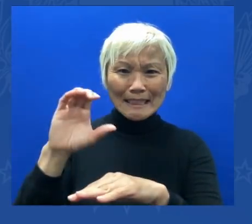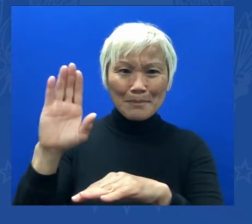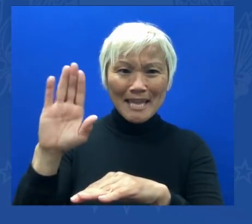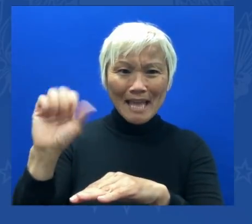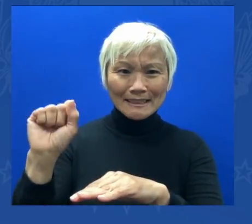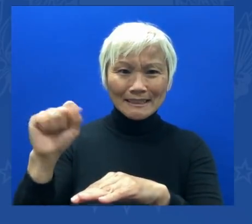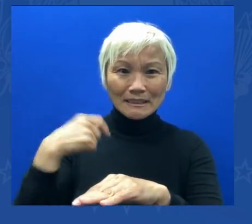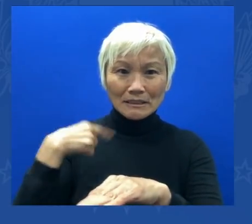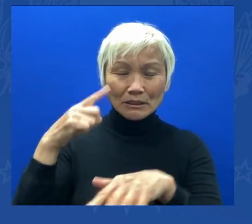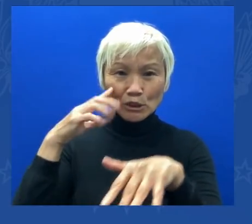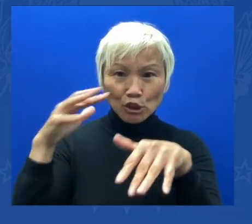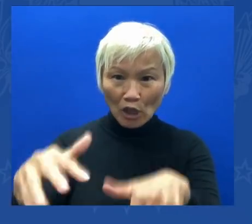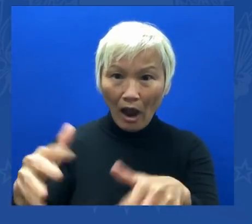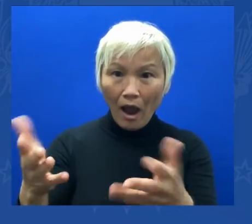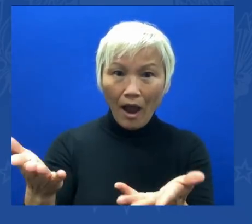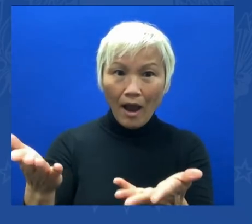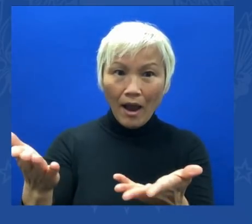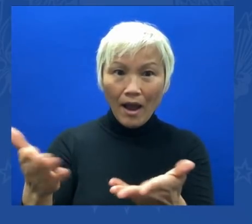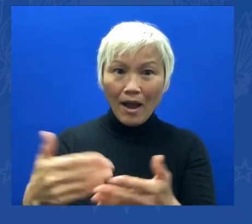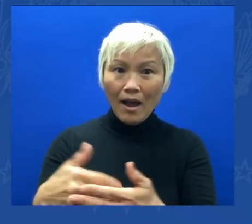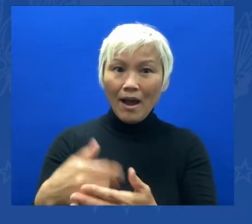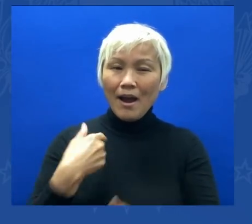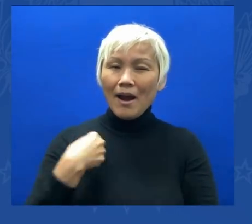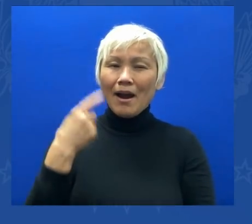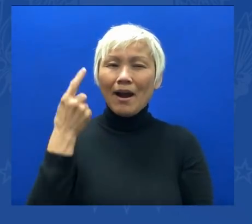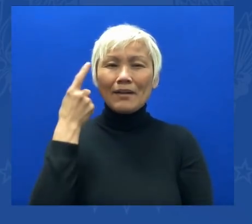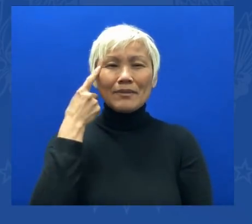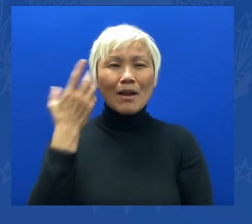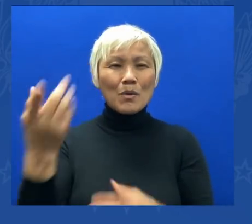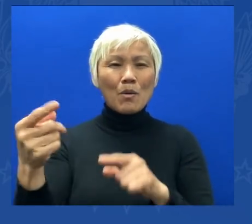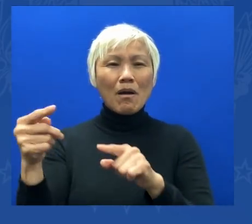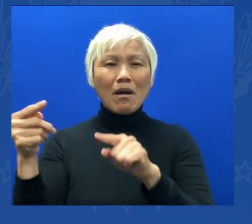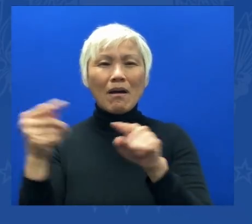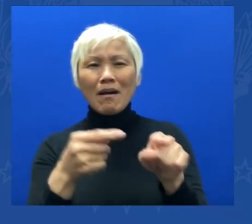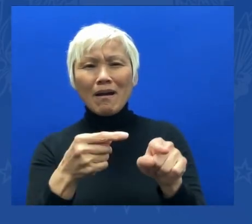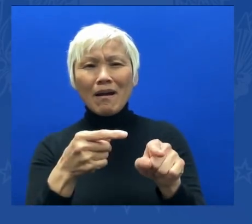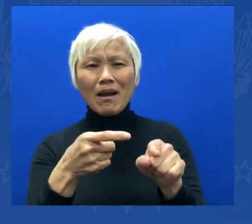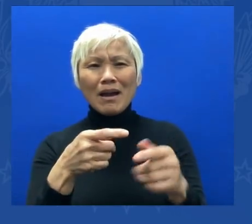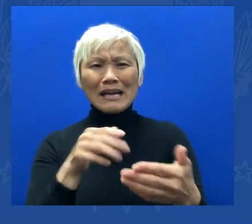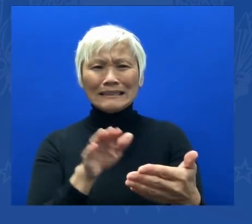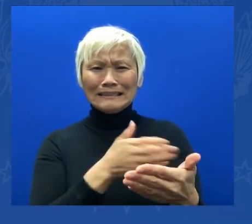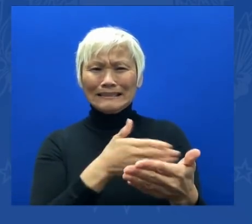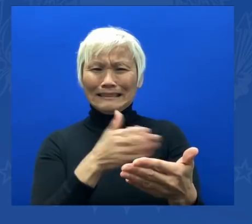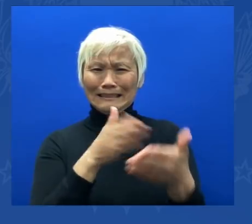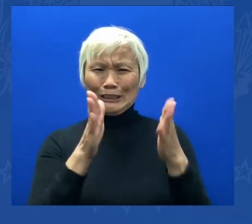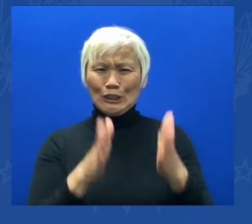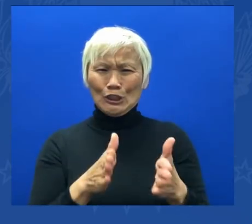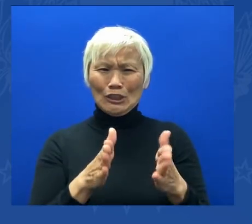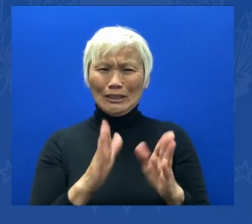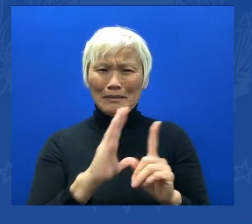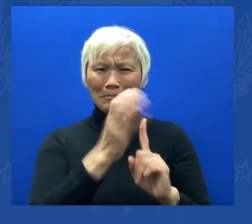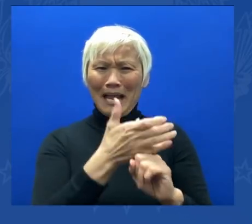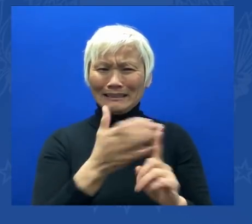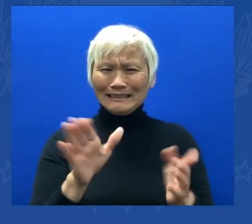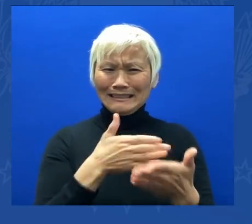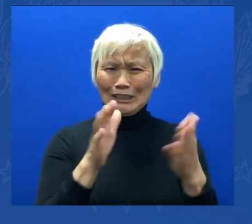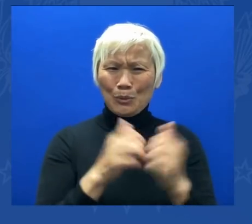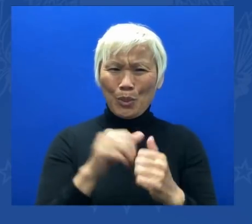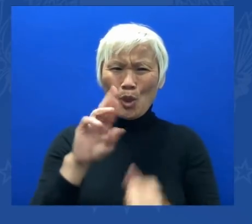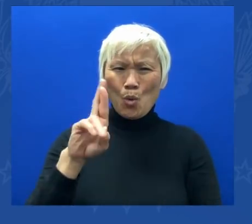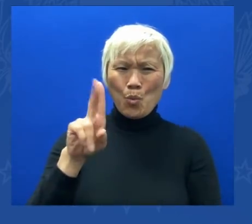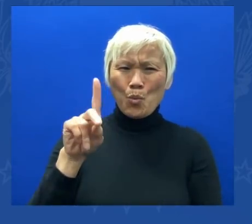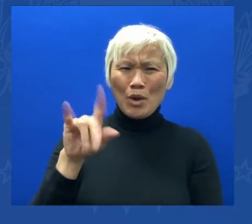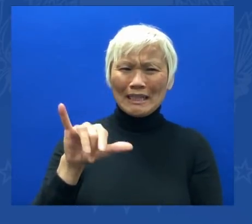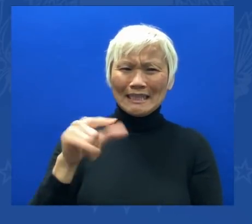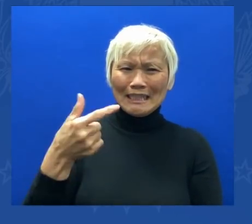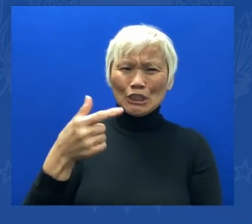Amazing hire, guys. Really quite amazing. Look, I know this is a tough town. I came to office with an ambitious agenda, and I expected it to face